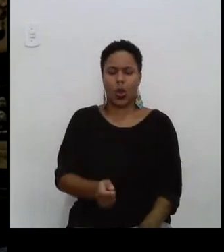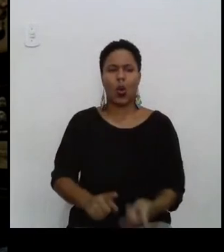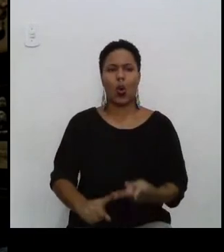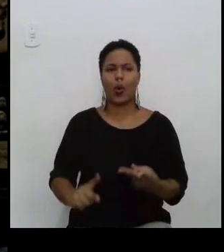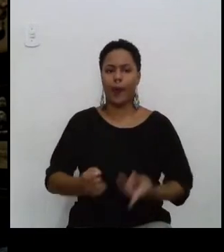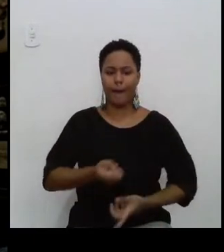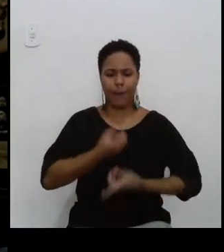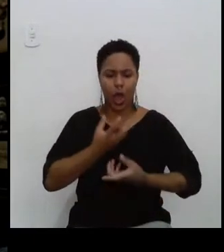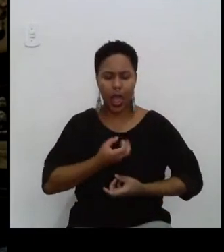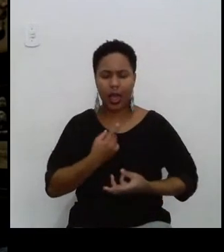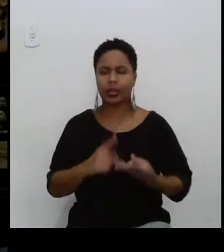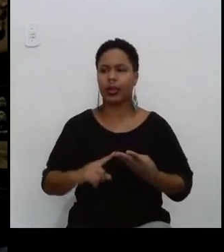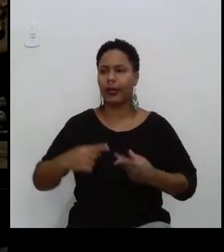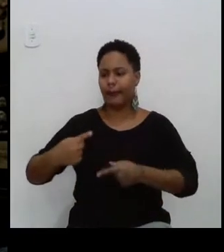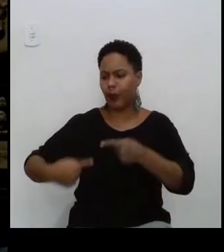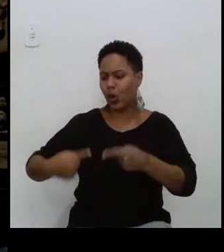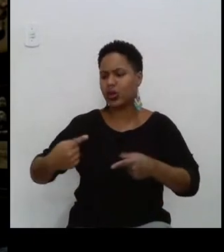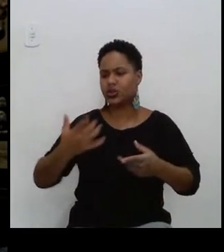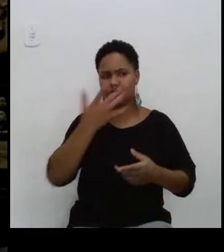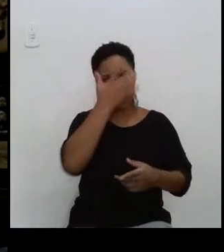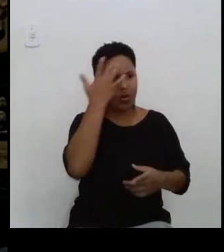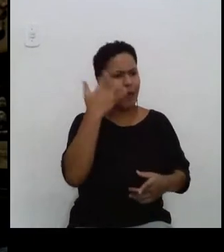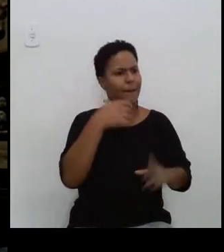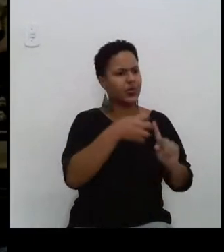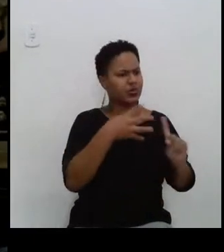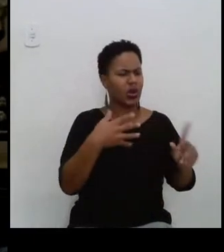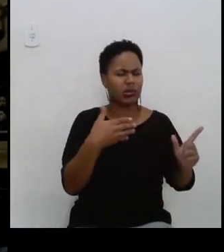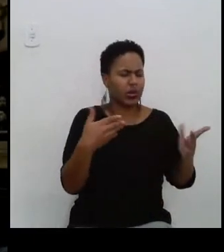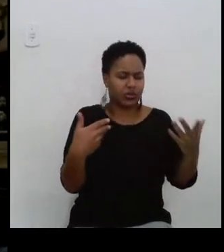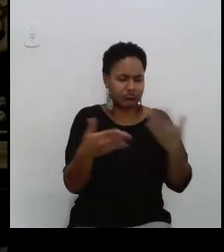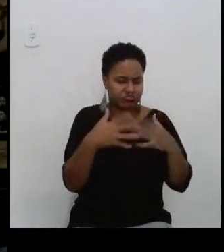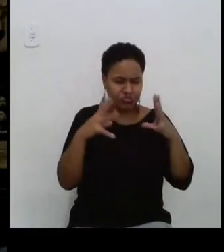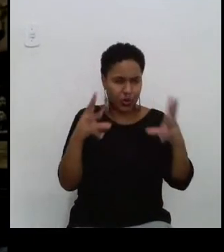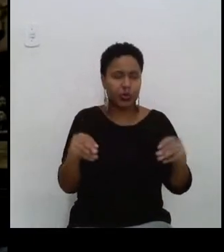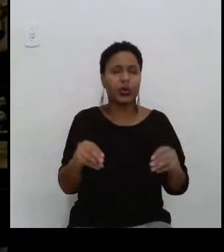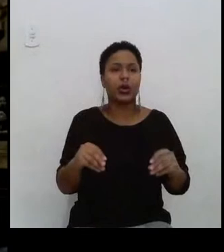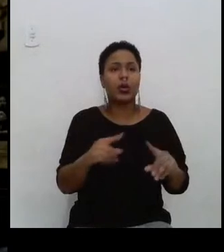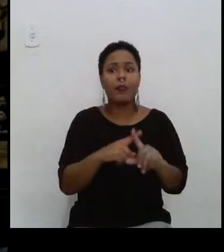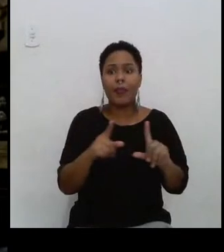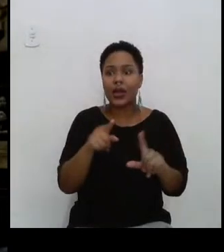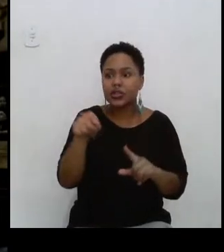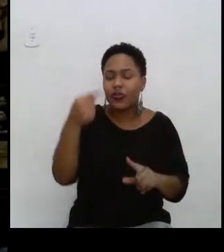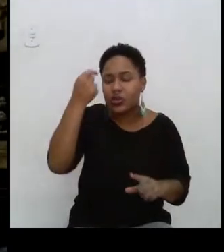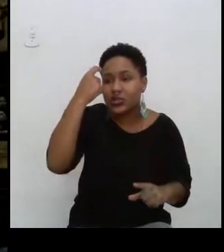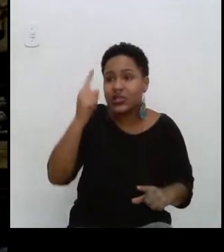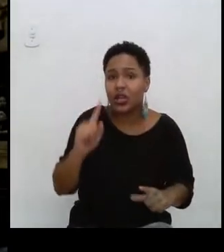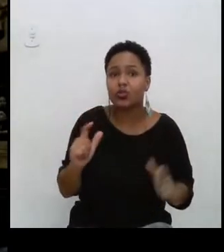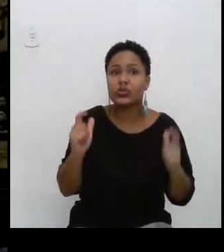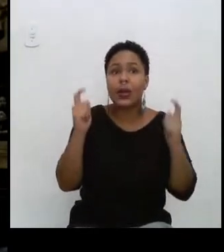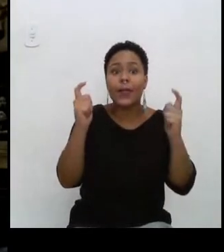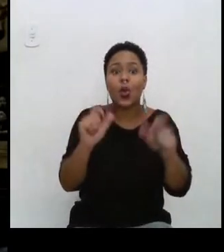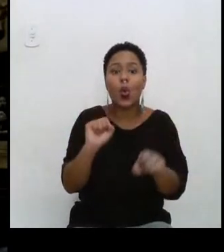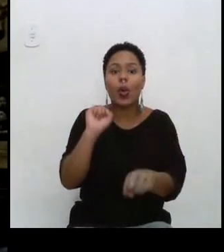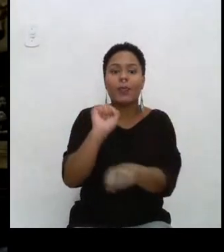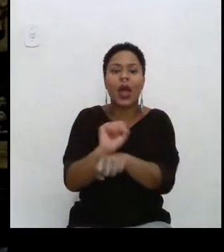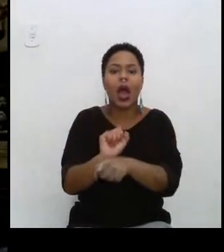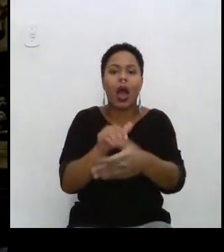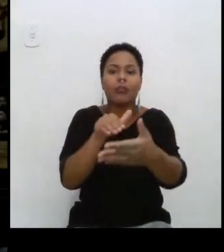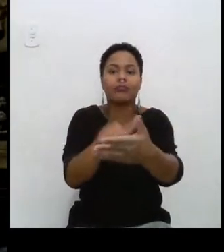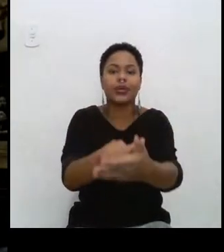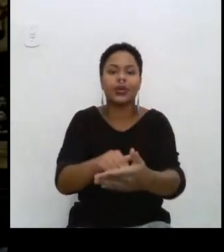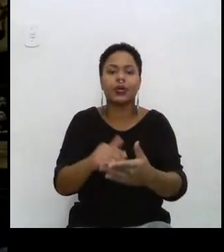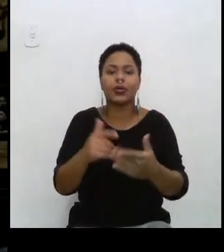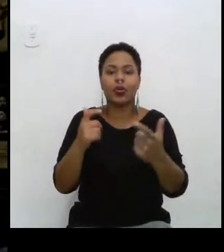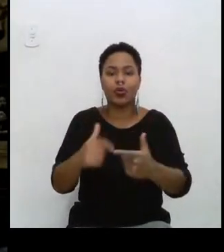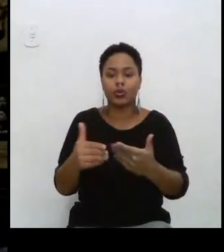weather but the I don't know Where to stop and go to the next one great